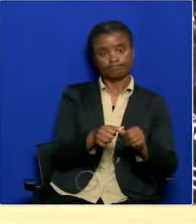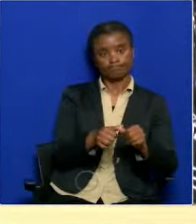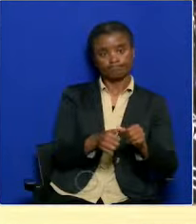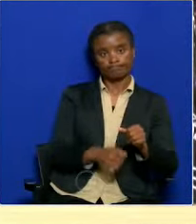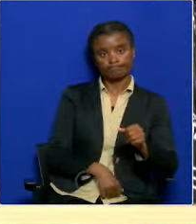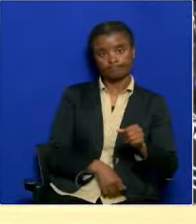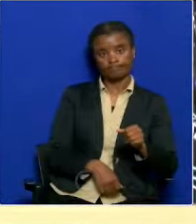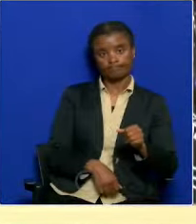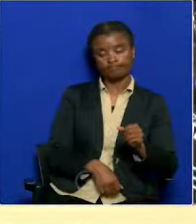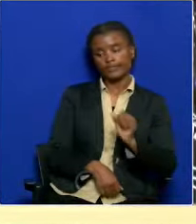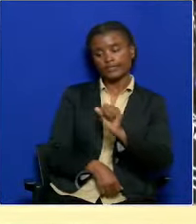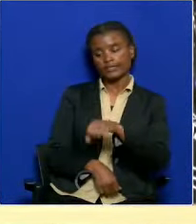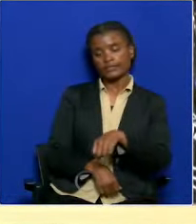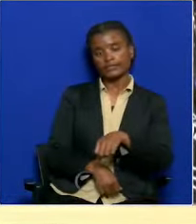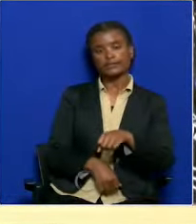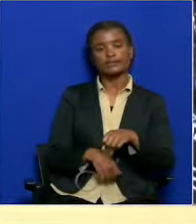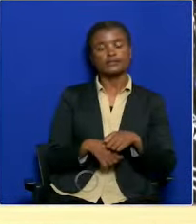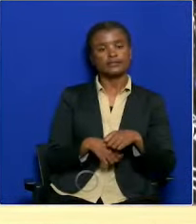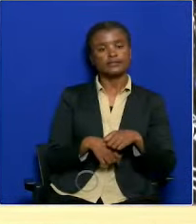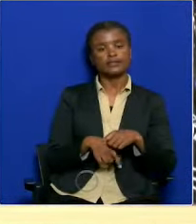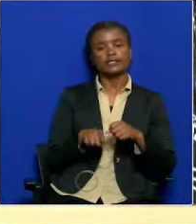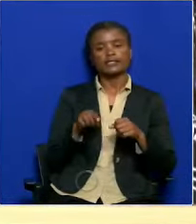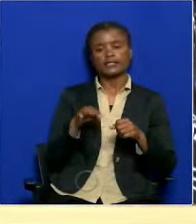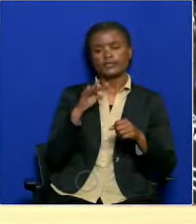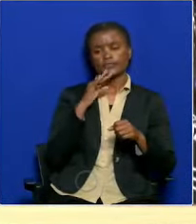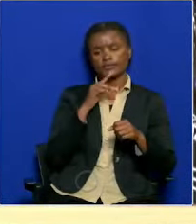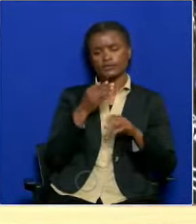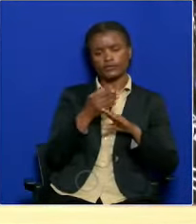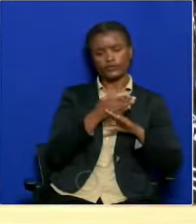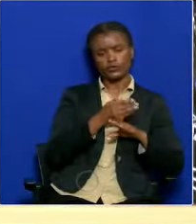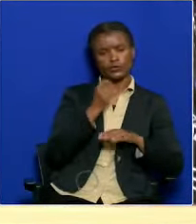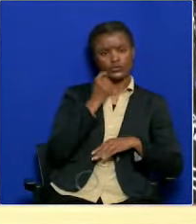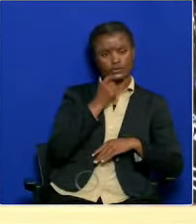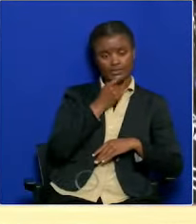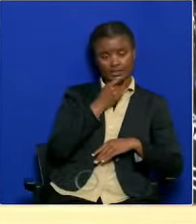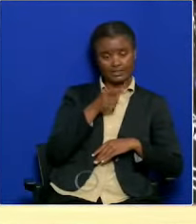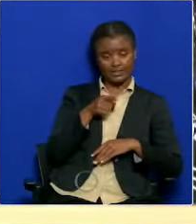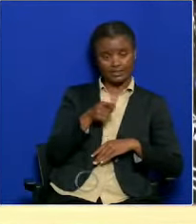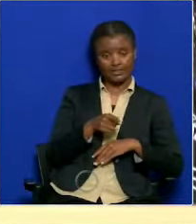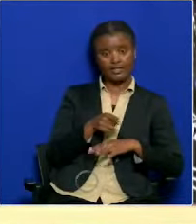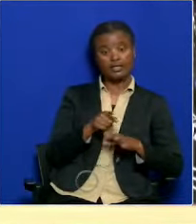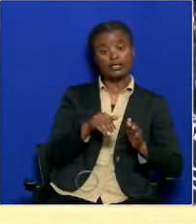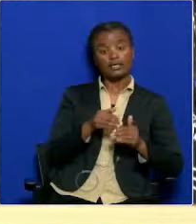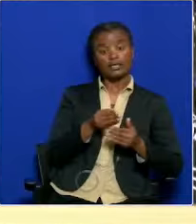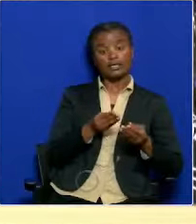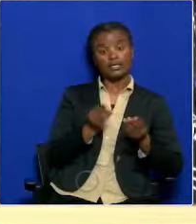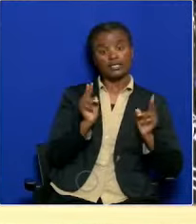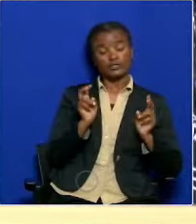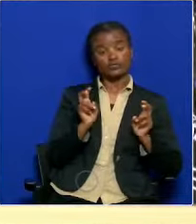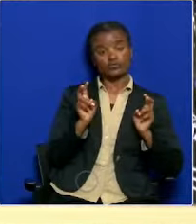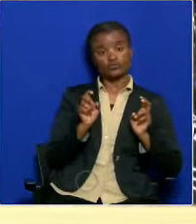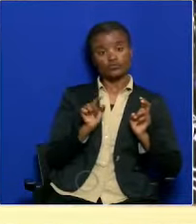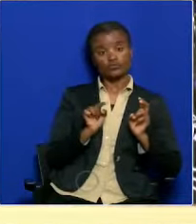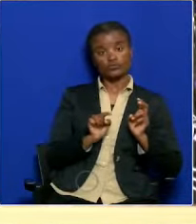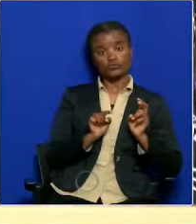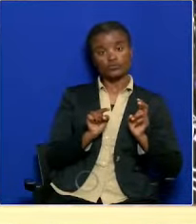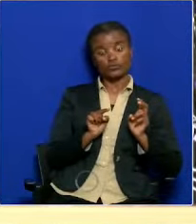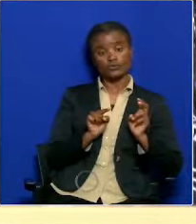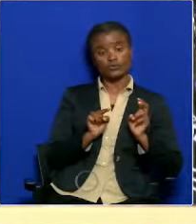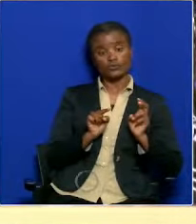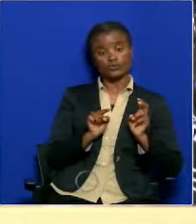Yes. So is your version that this is when you then resolved the issue of him having told